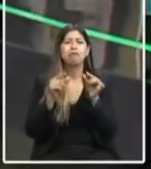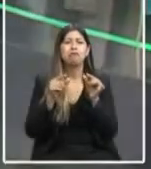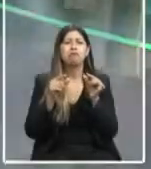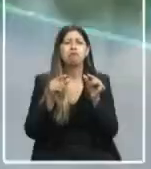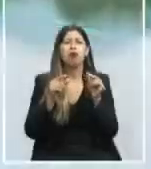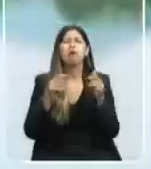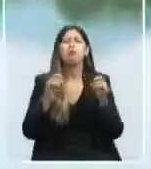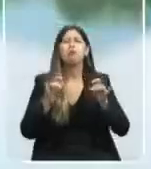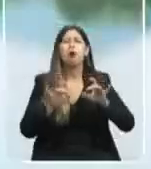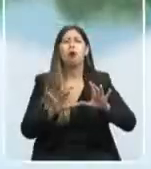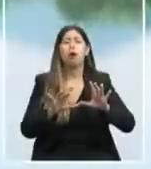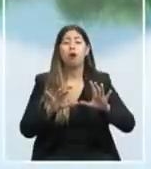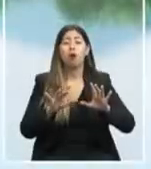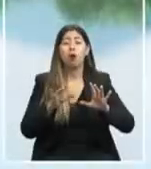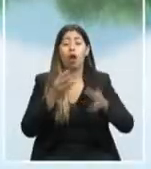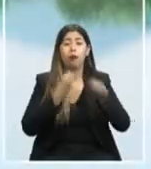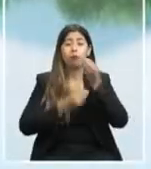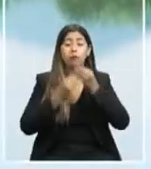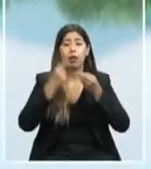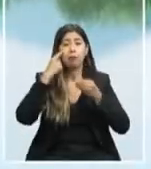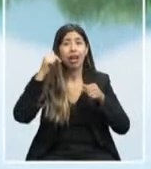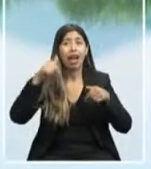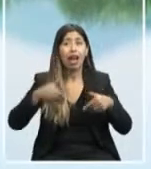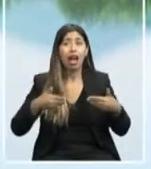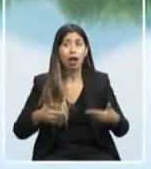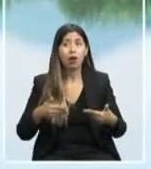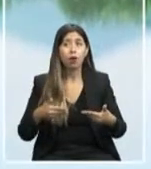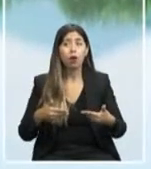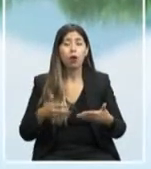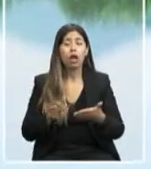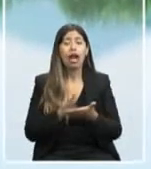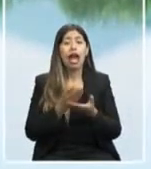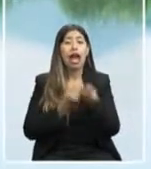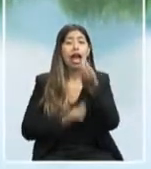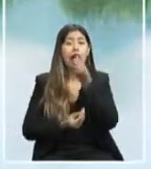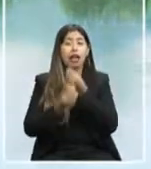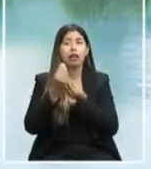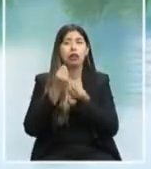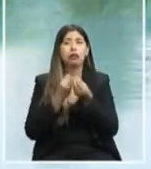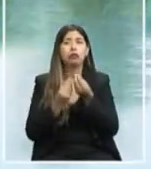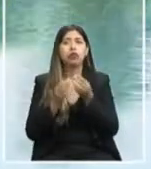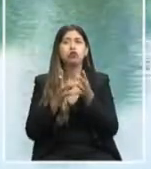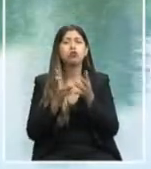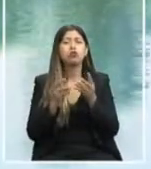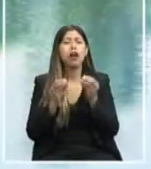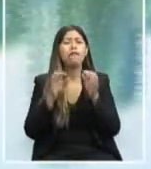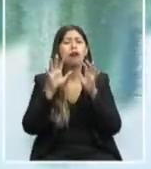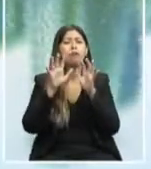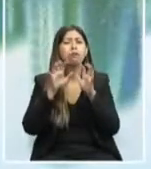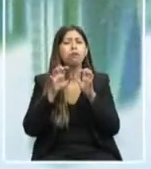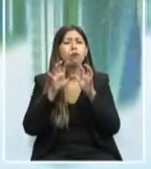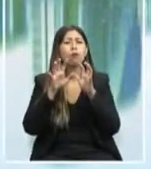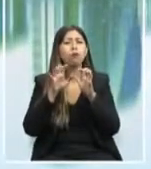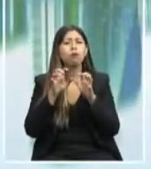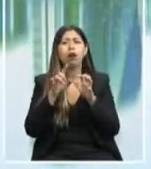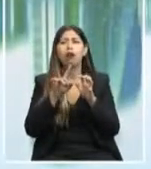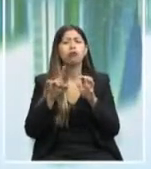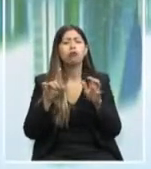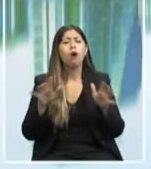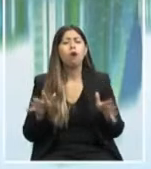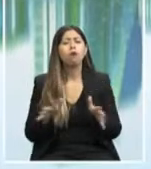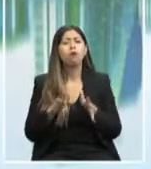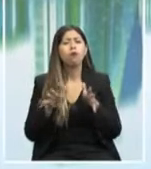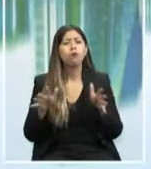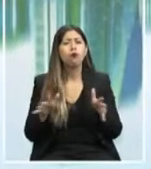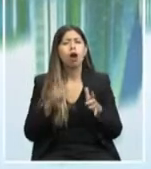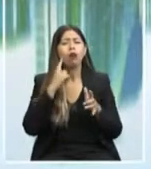of effort to process our diet with our muscles, which means that the muscles that we